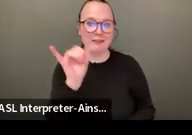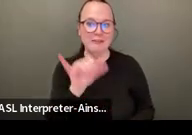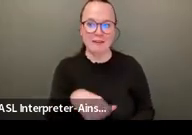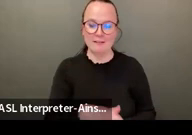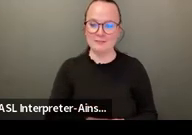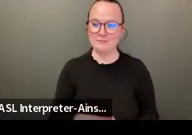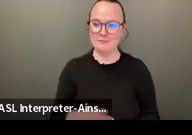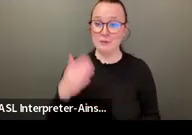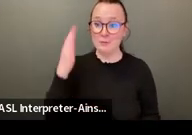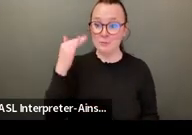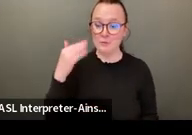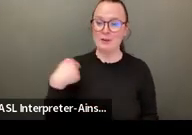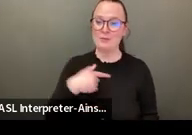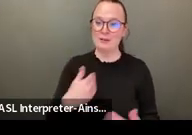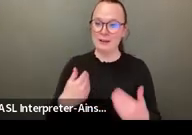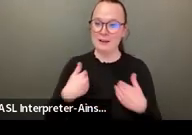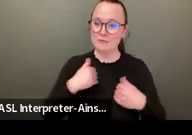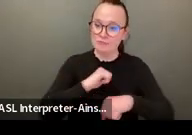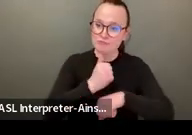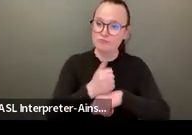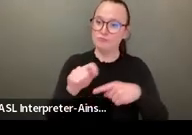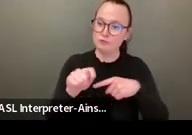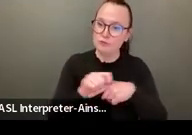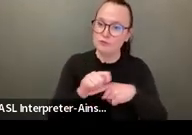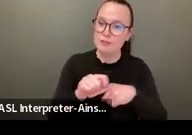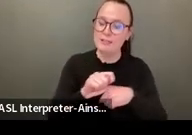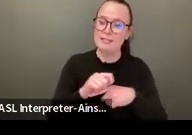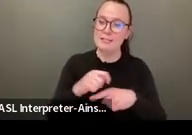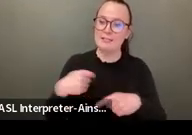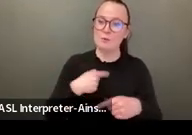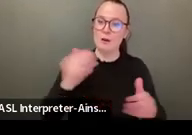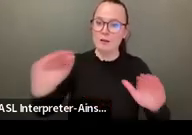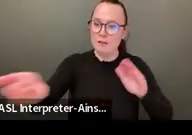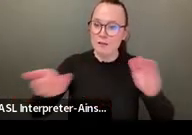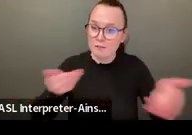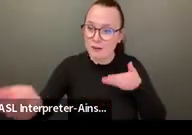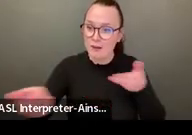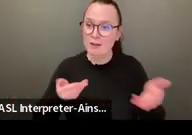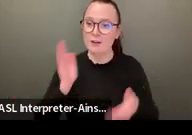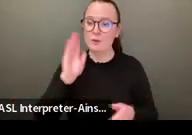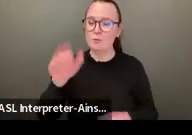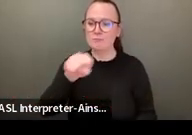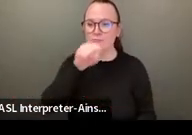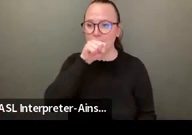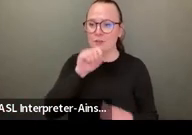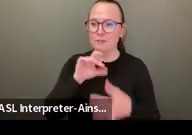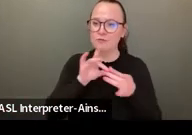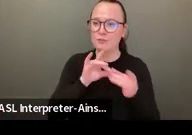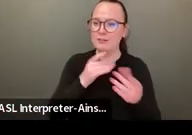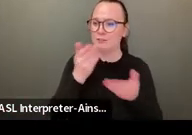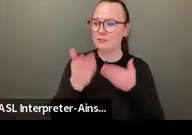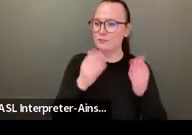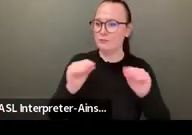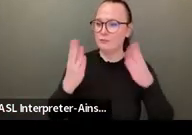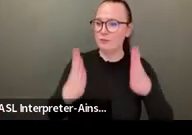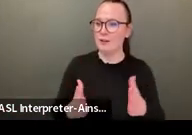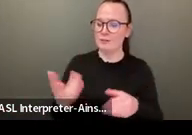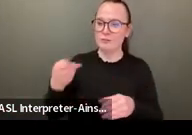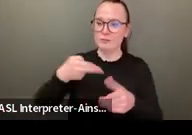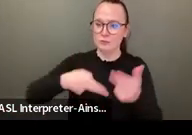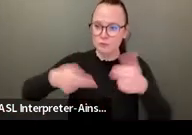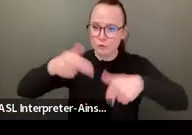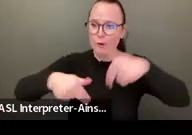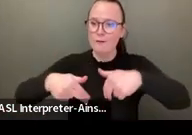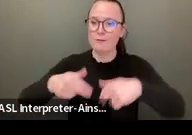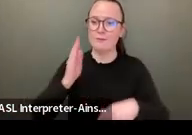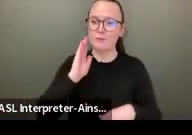are inviting that kind of like really would love related service providers to join us for. So I'm going to start clicking through to